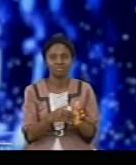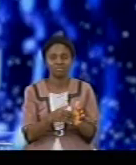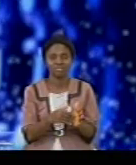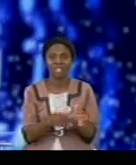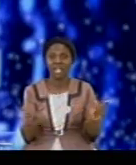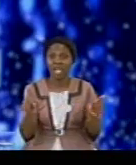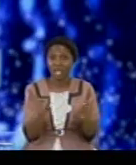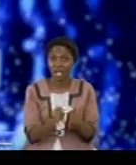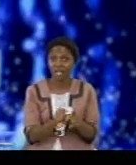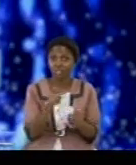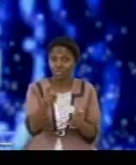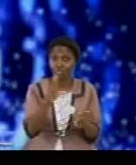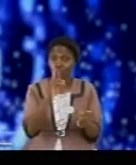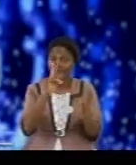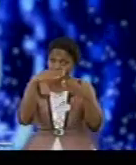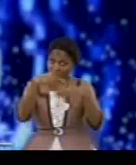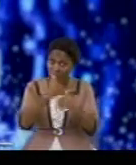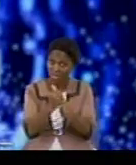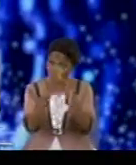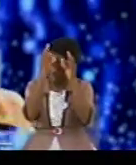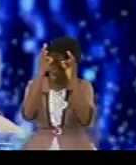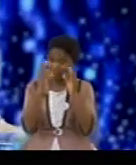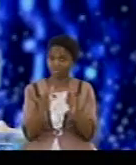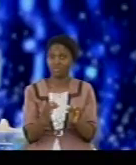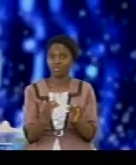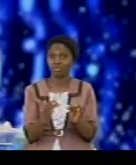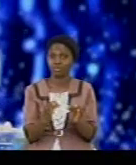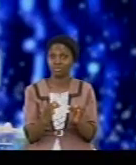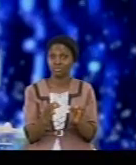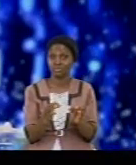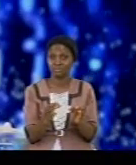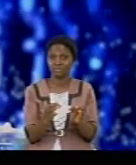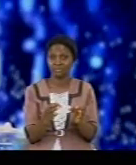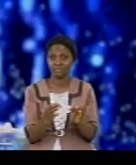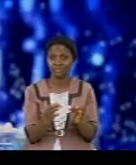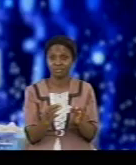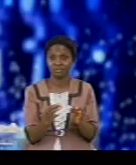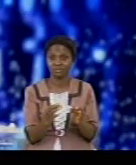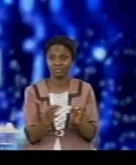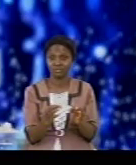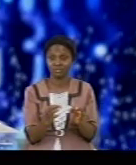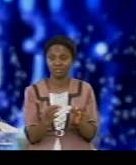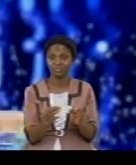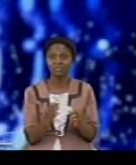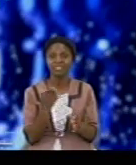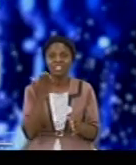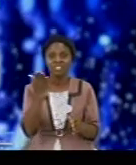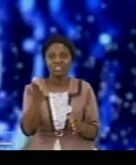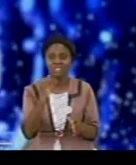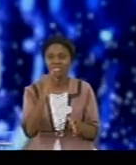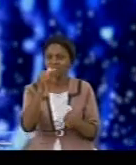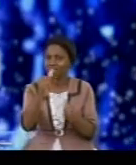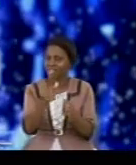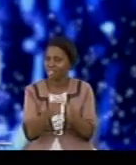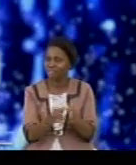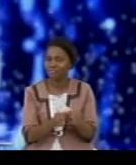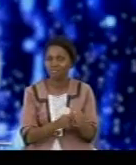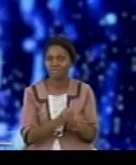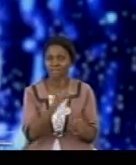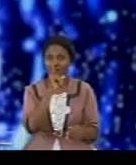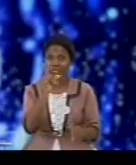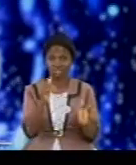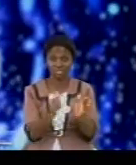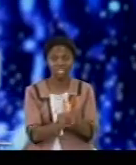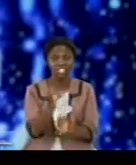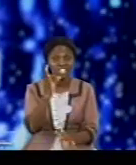are making a decision. So, friend, there is every assurance that if you